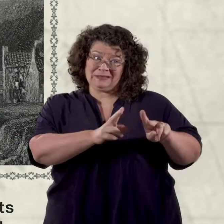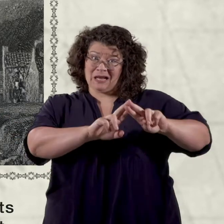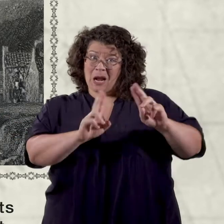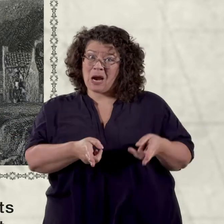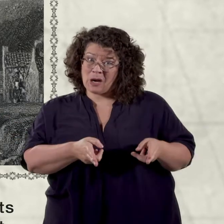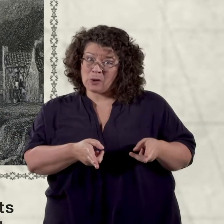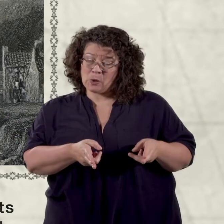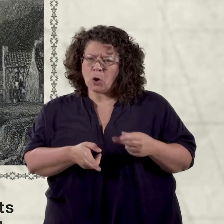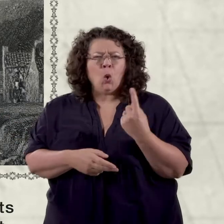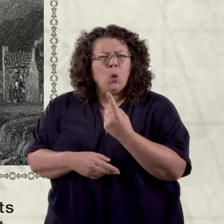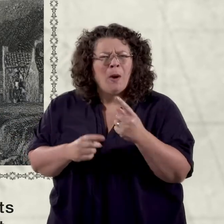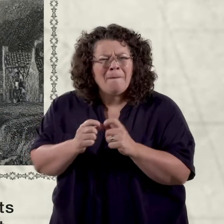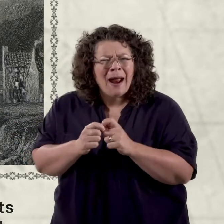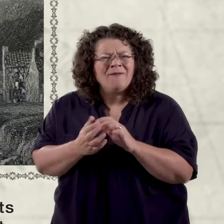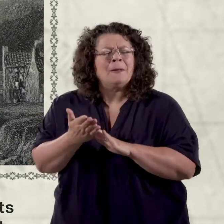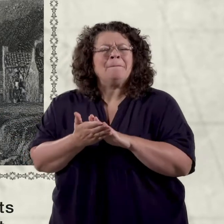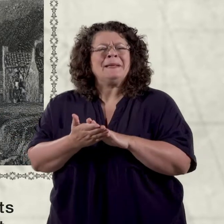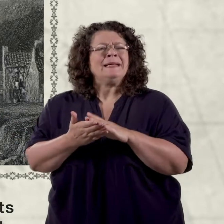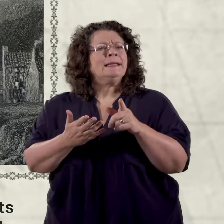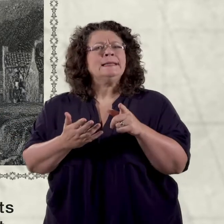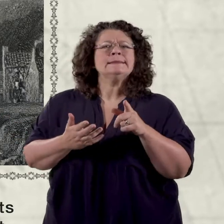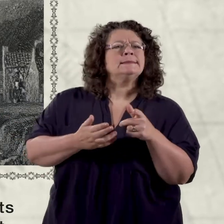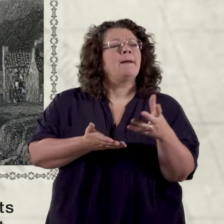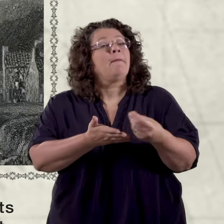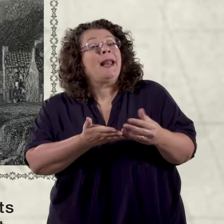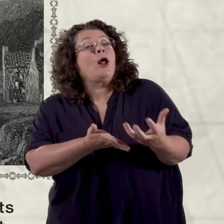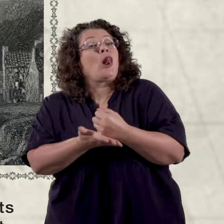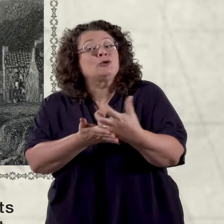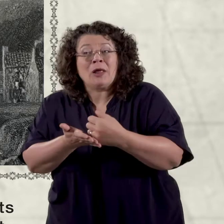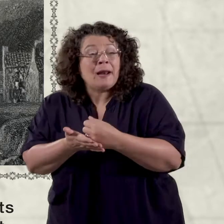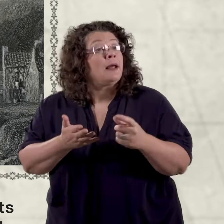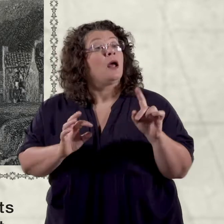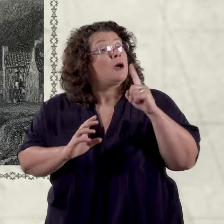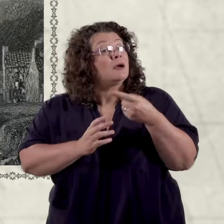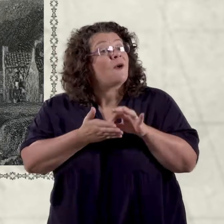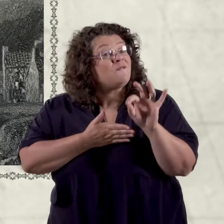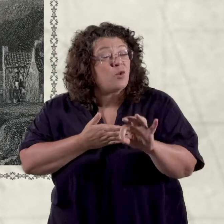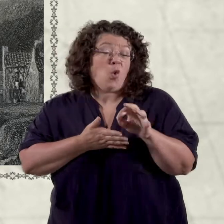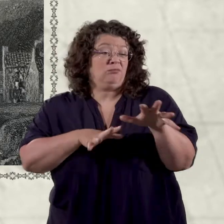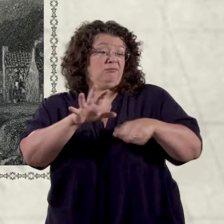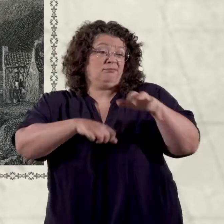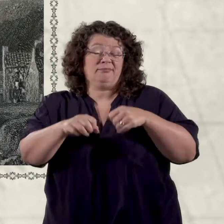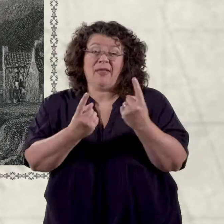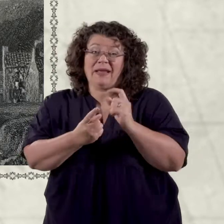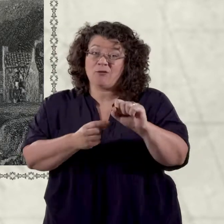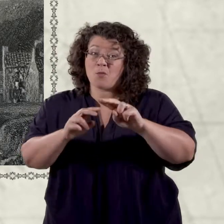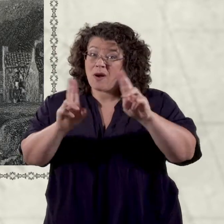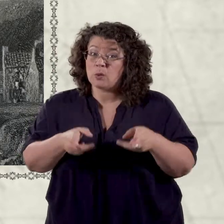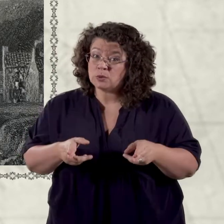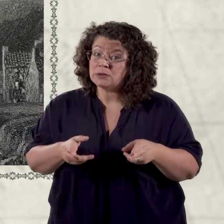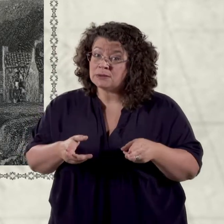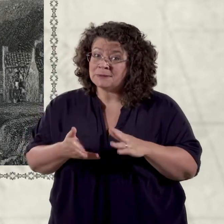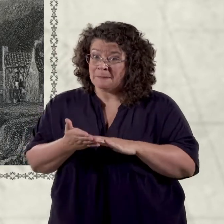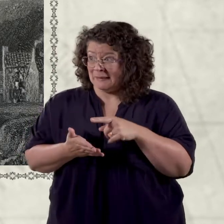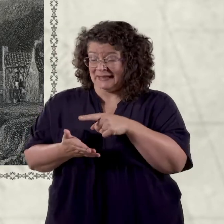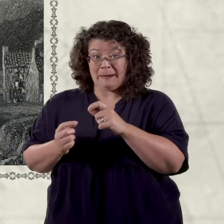now a bailiff is someone who collects your property if you can't pay back a debt. So the bailiffs come to his house and take